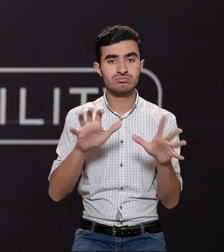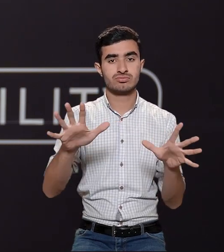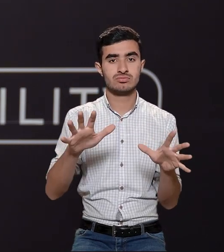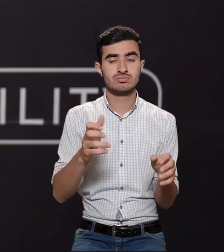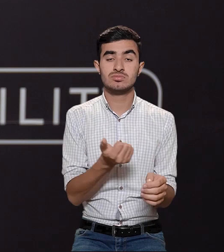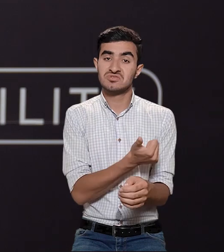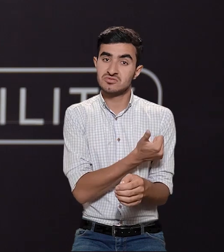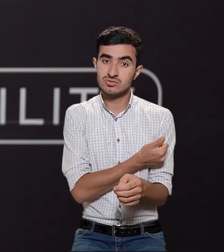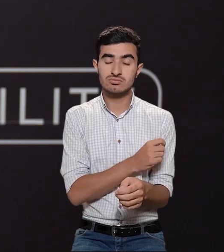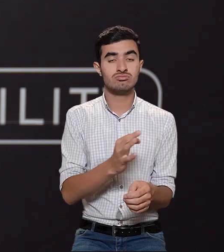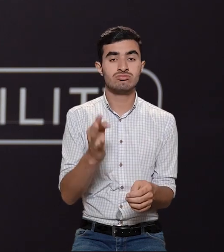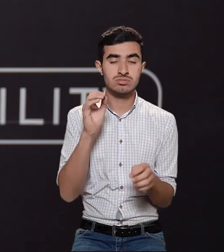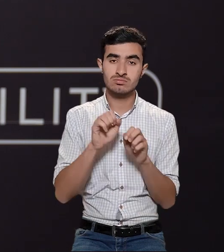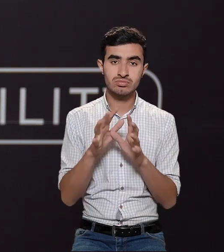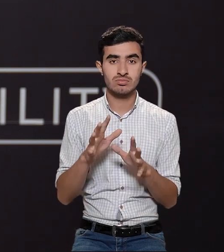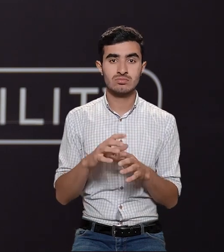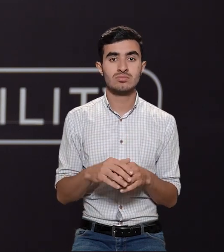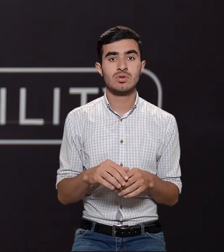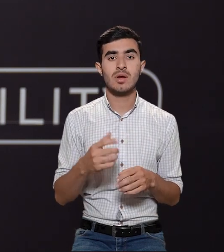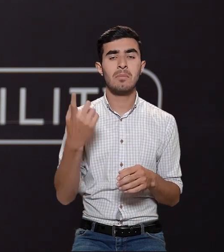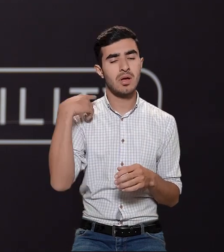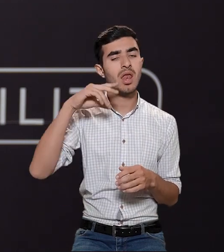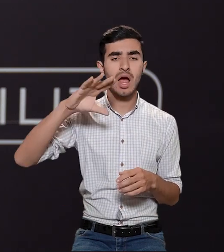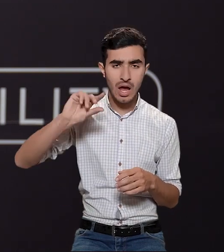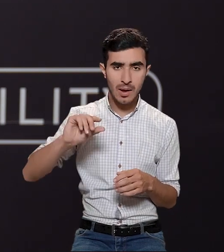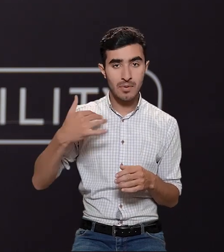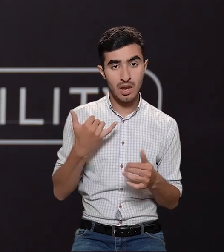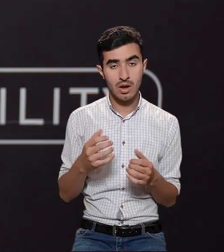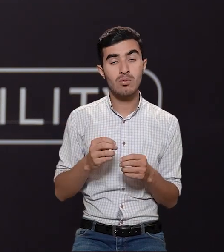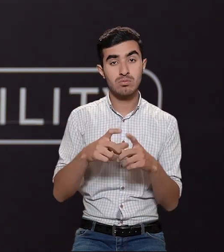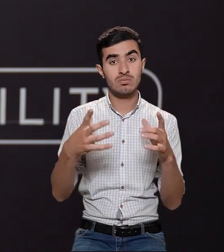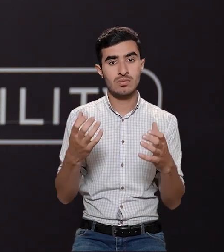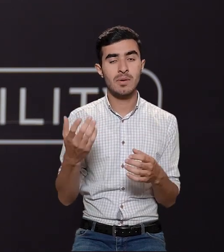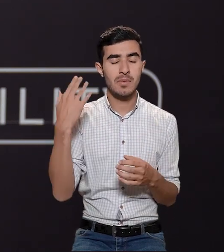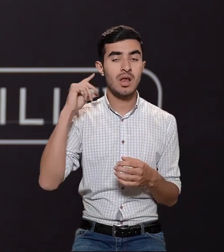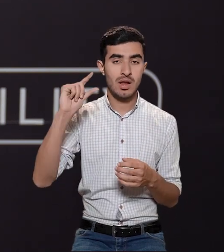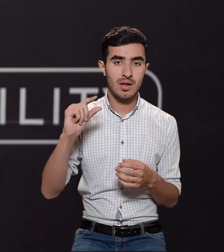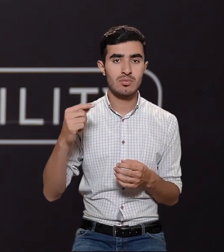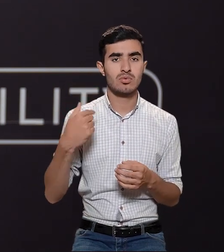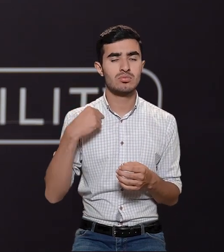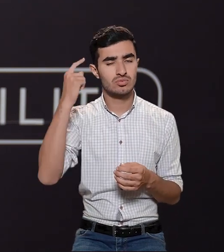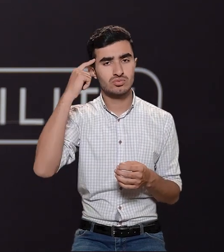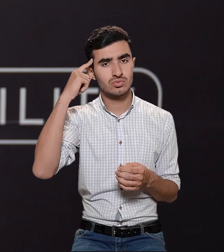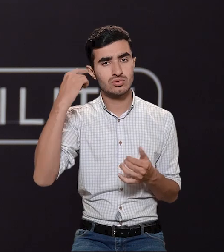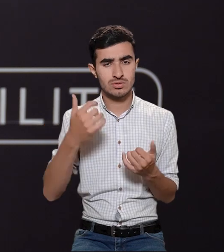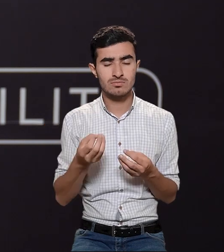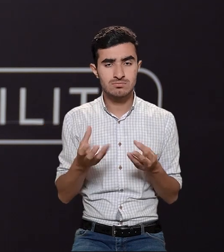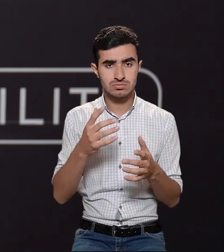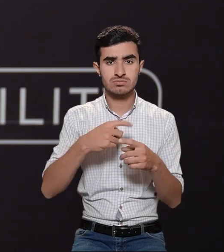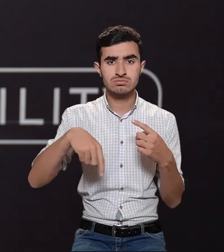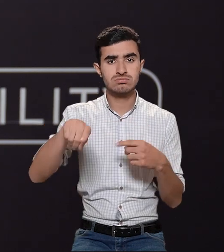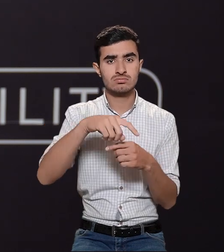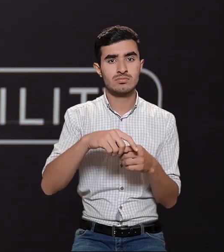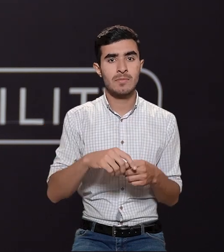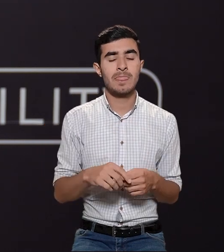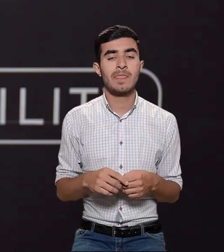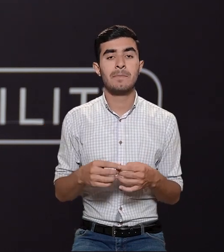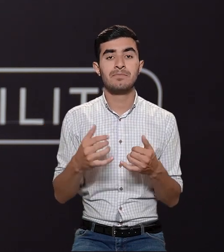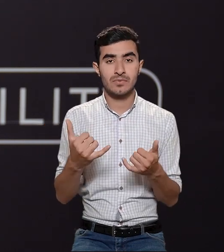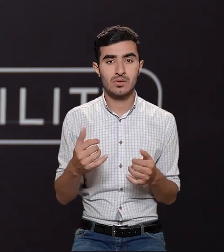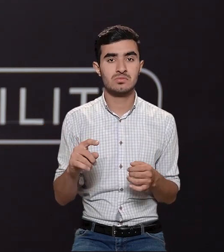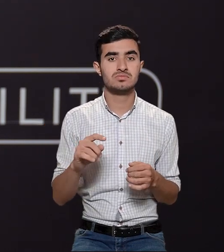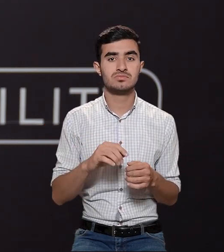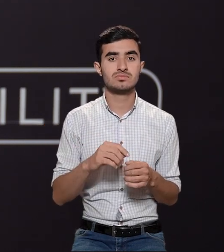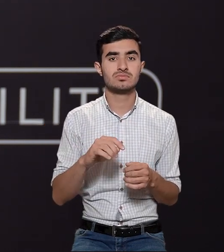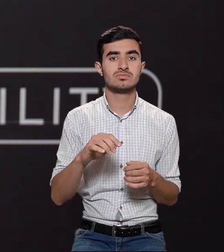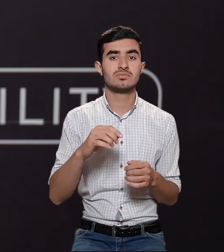thing. It became quite a difficult task to tell people that this is not going to give you any harm, but it's just